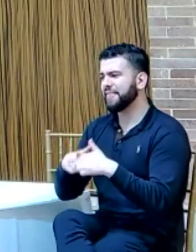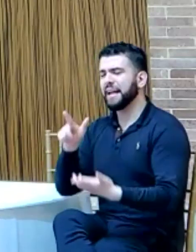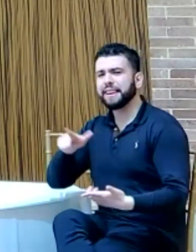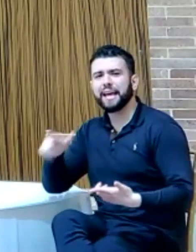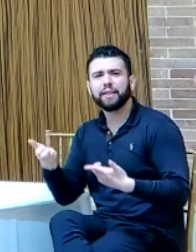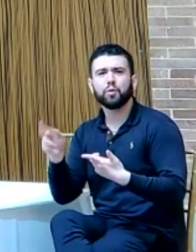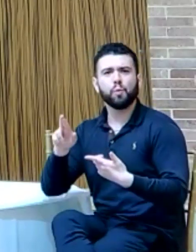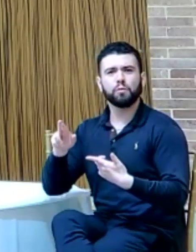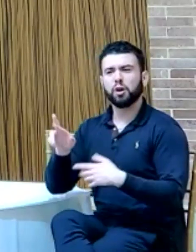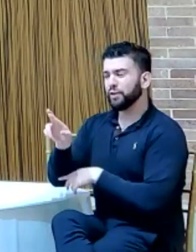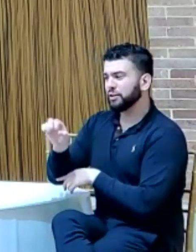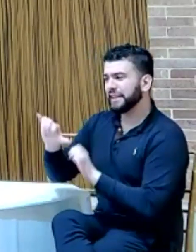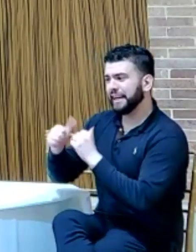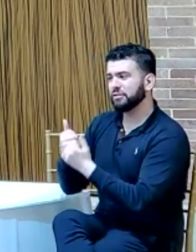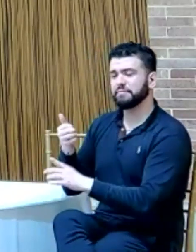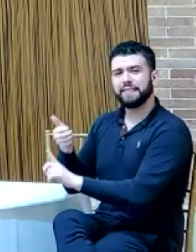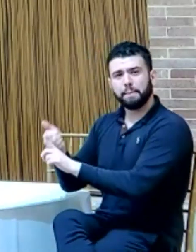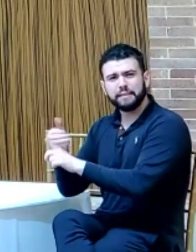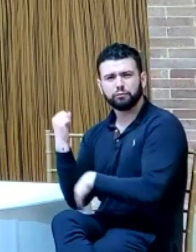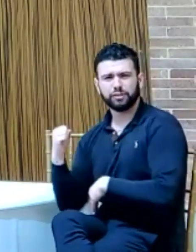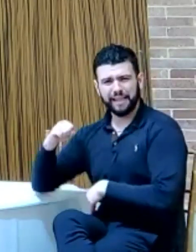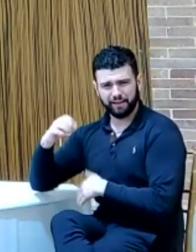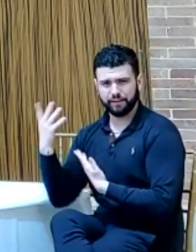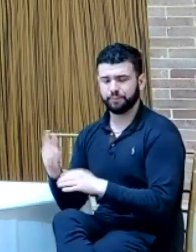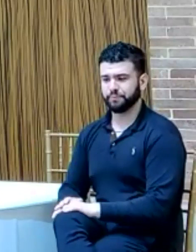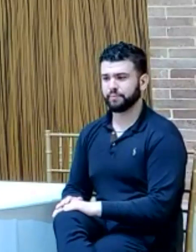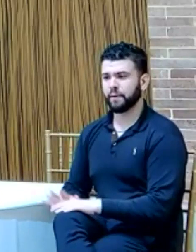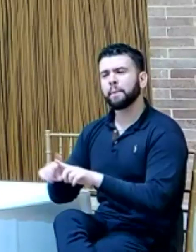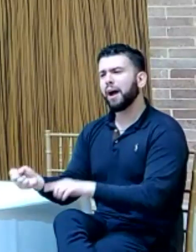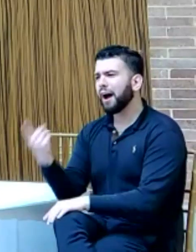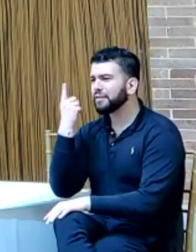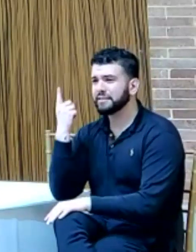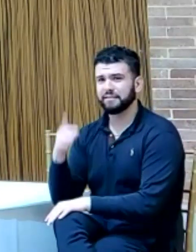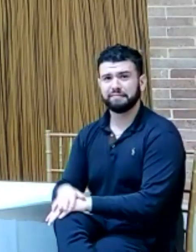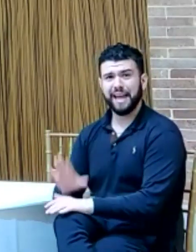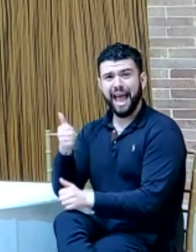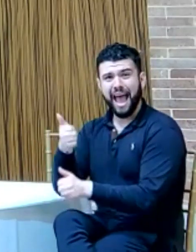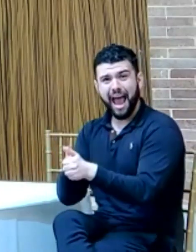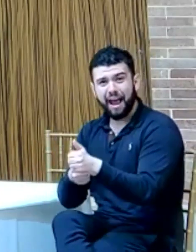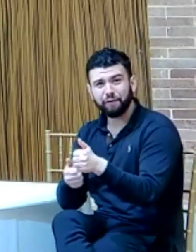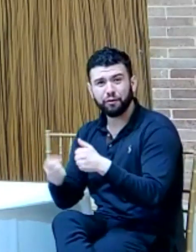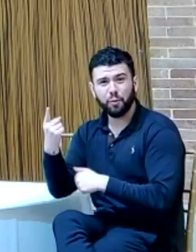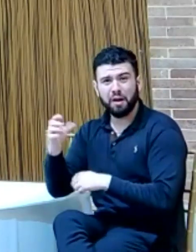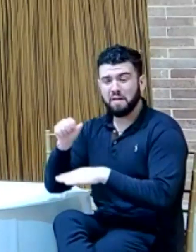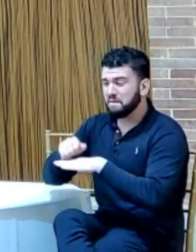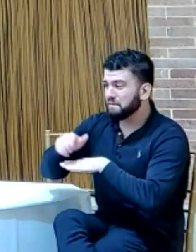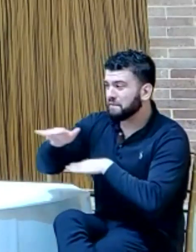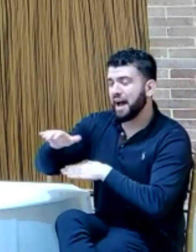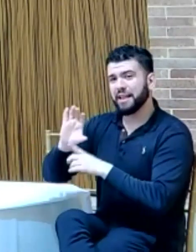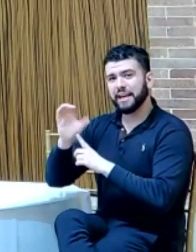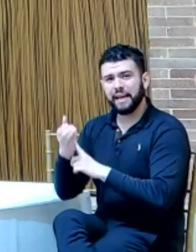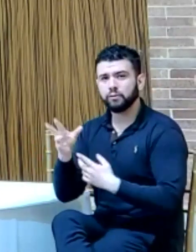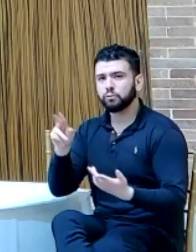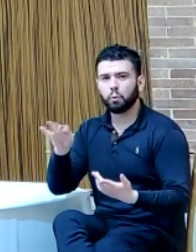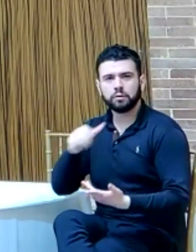estate transactions um but listen everybody doesn't file a case with us because we know there is housing discrimination